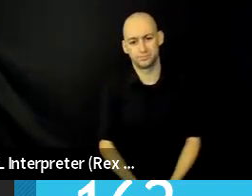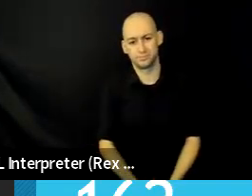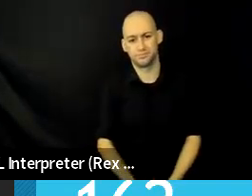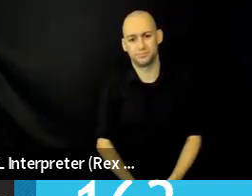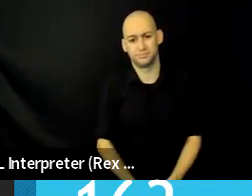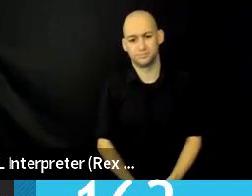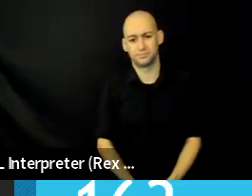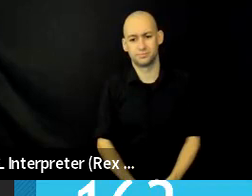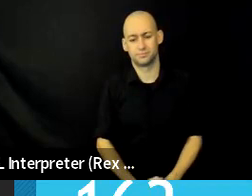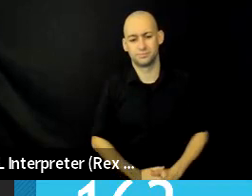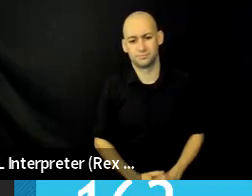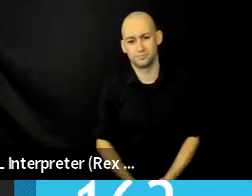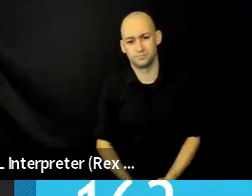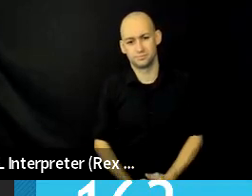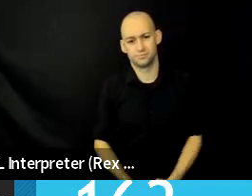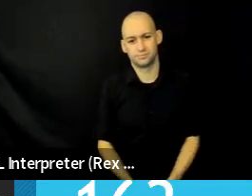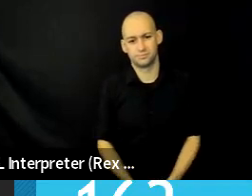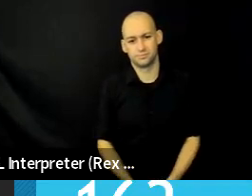Next slide, please.